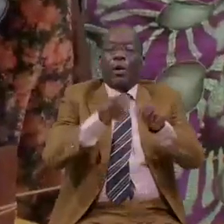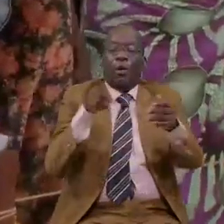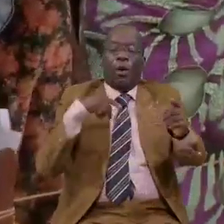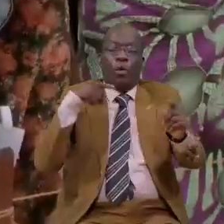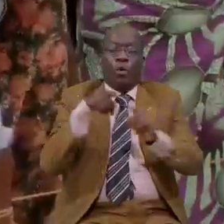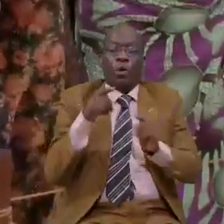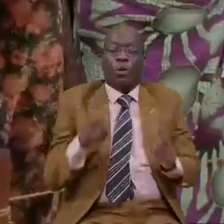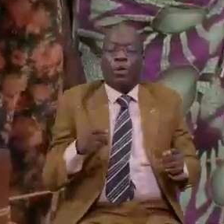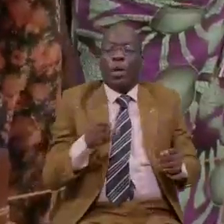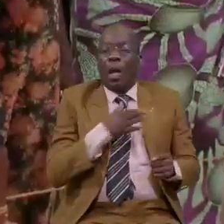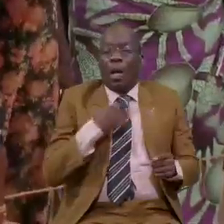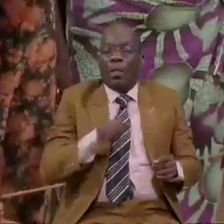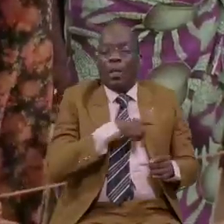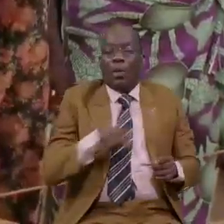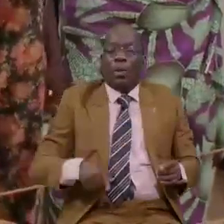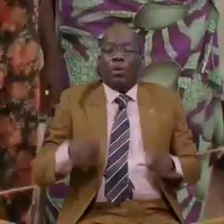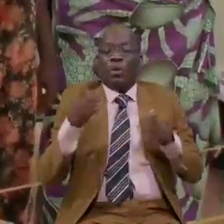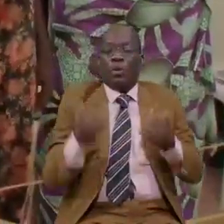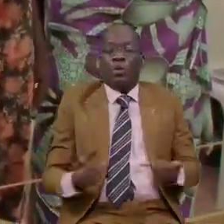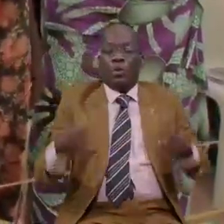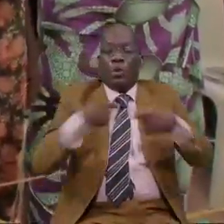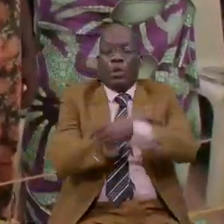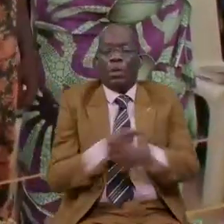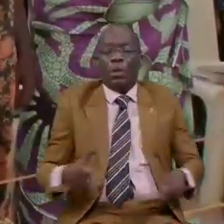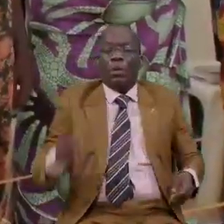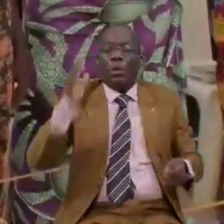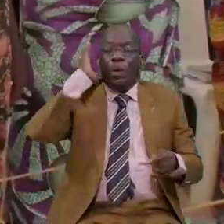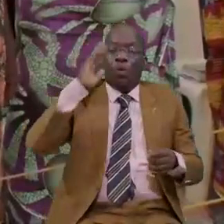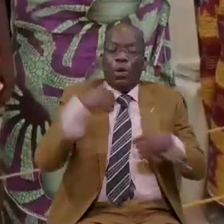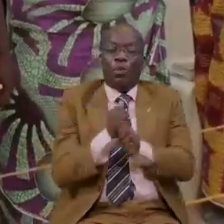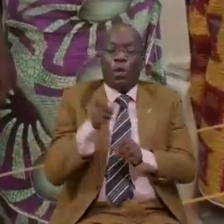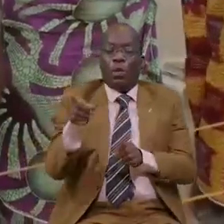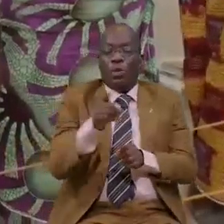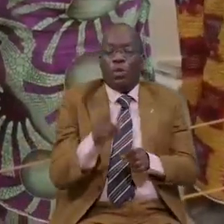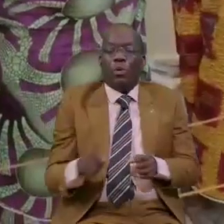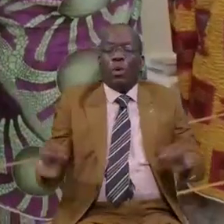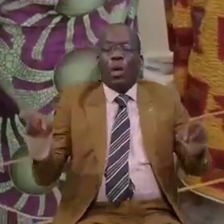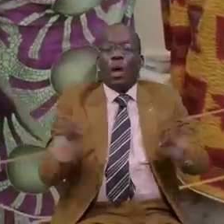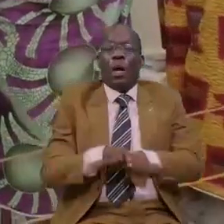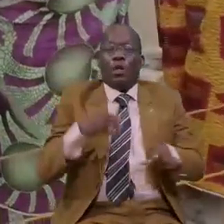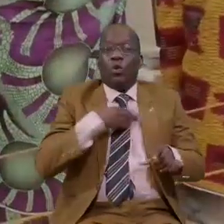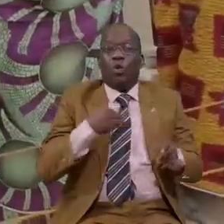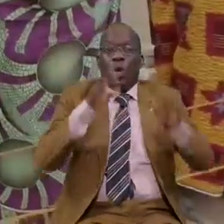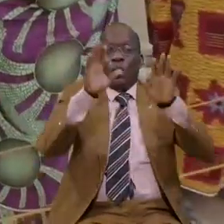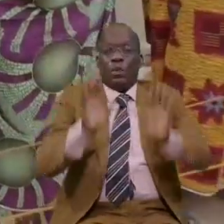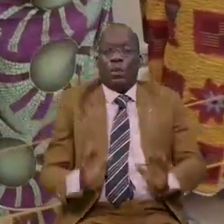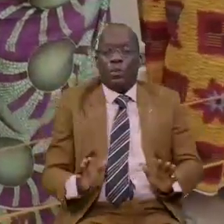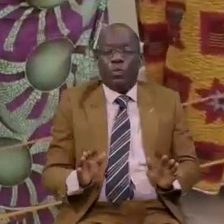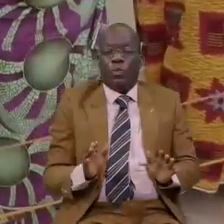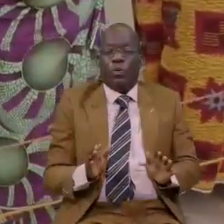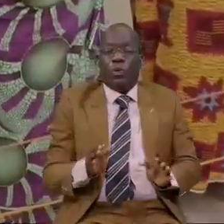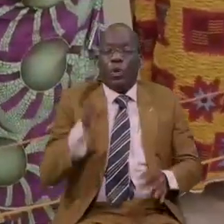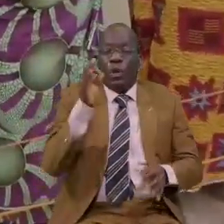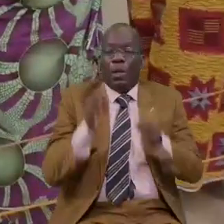the Lord today will make you as white as snow. And if you are saved